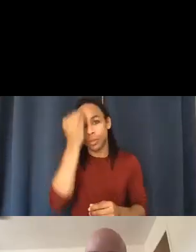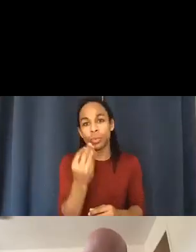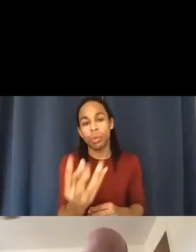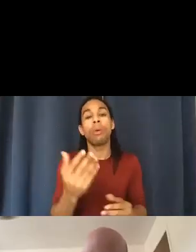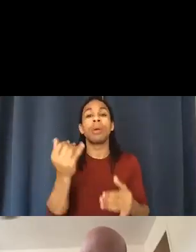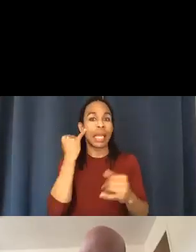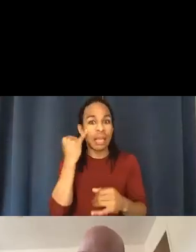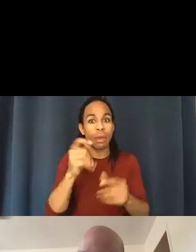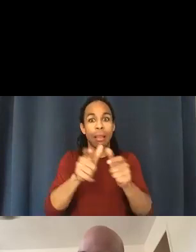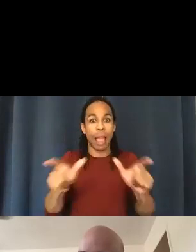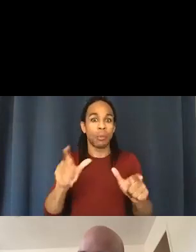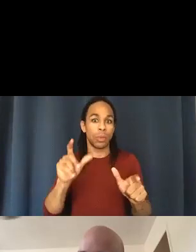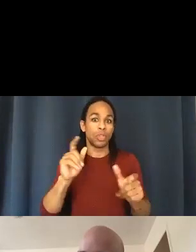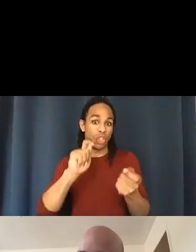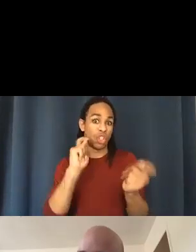know.